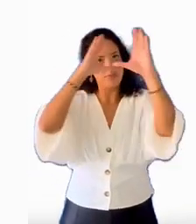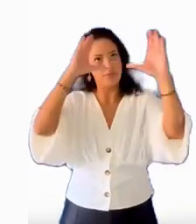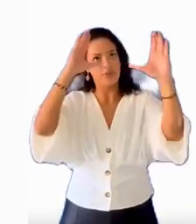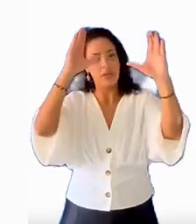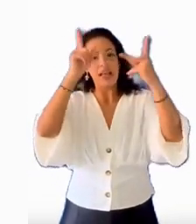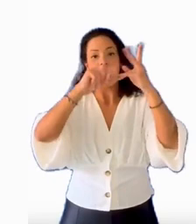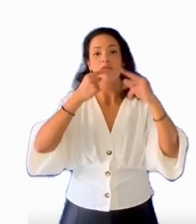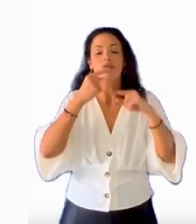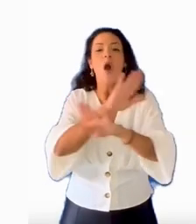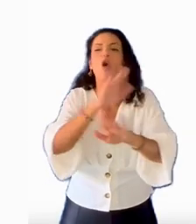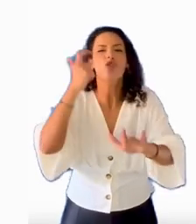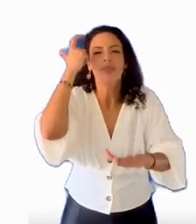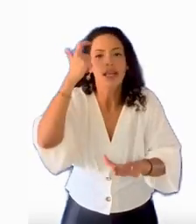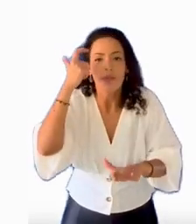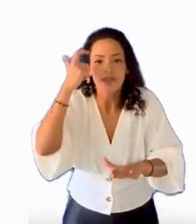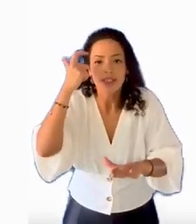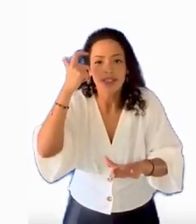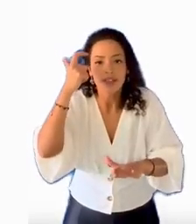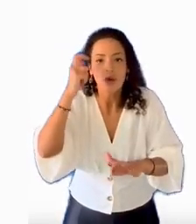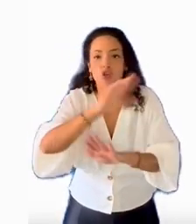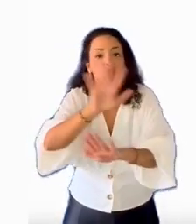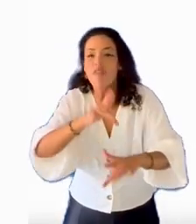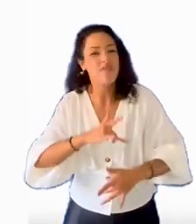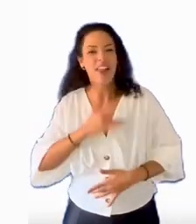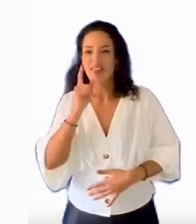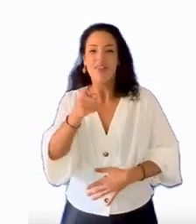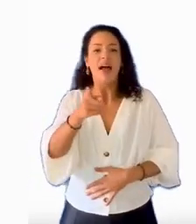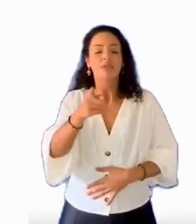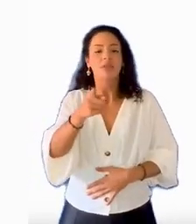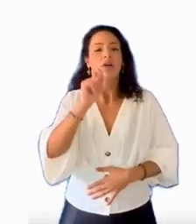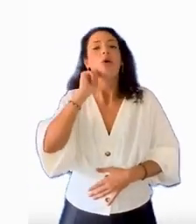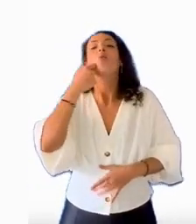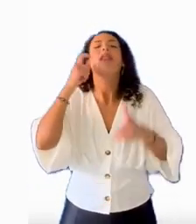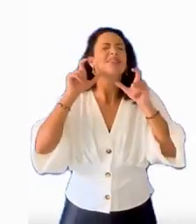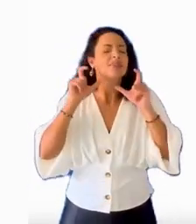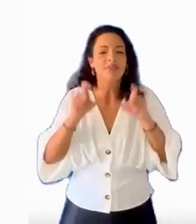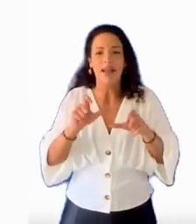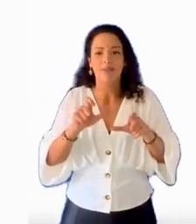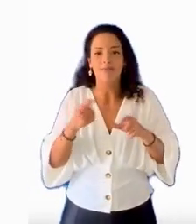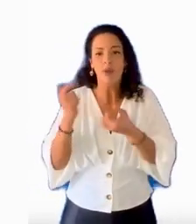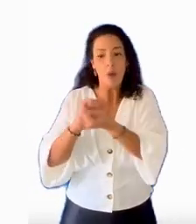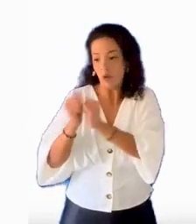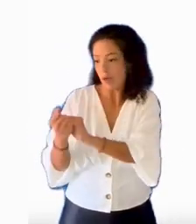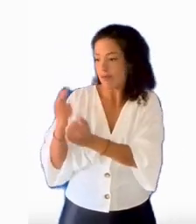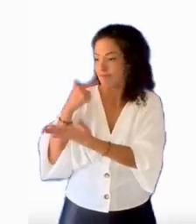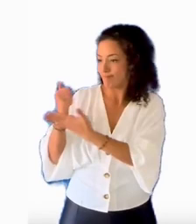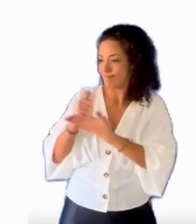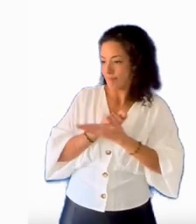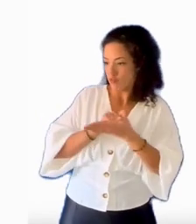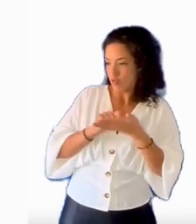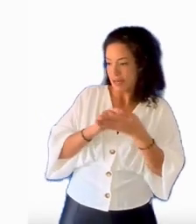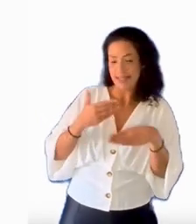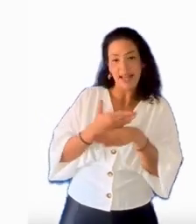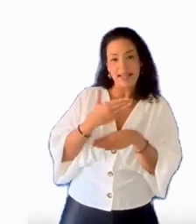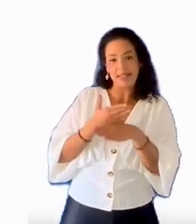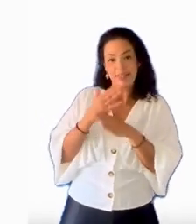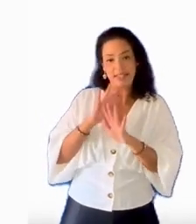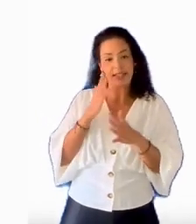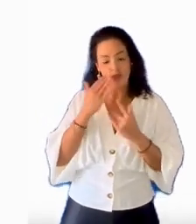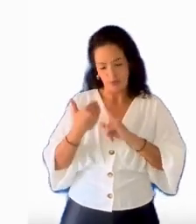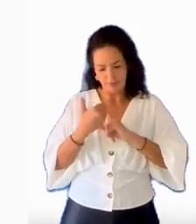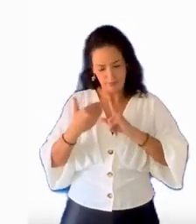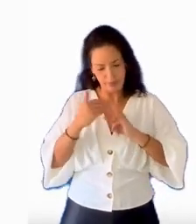will be all they do feel. A colleague suggested a writing activity which I found to be really effective, to pay attention to how I